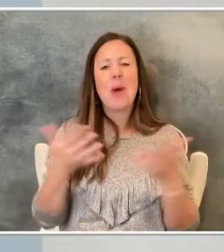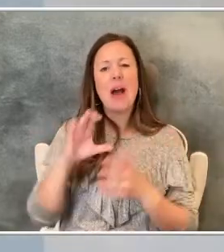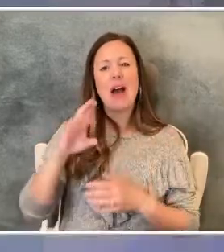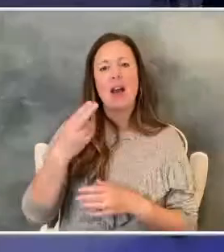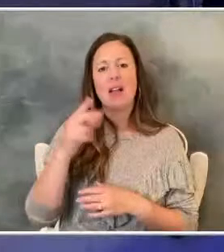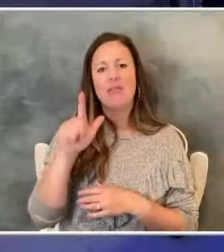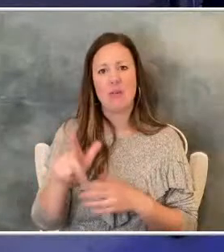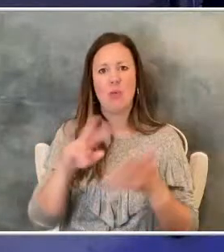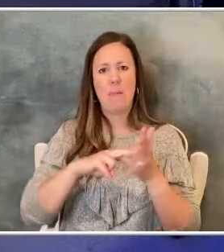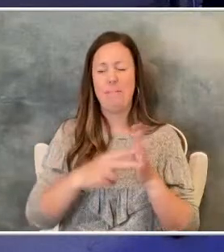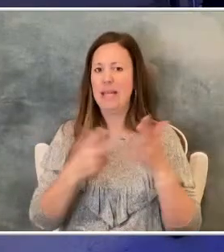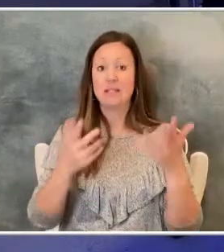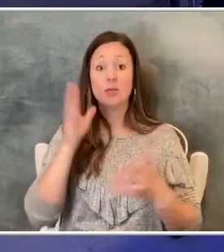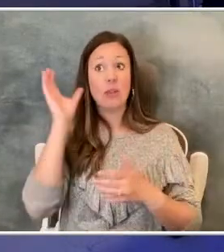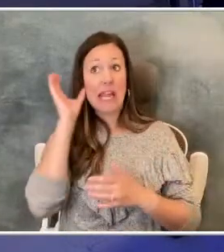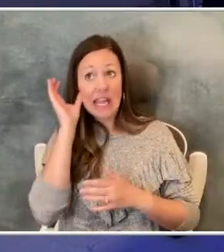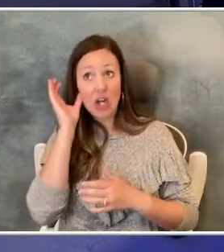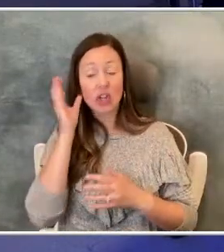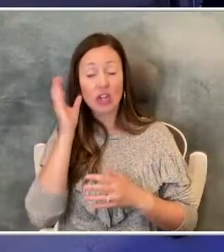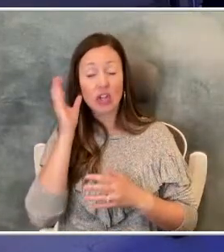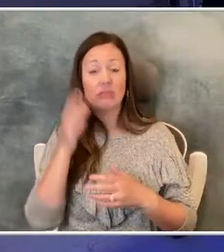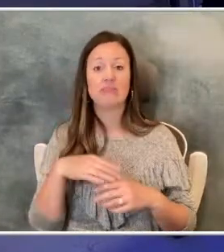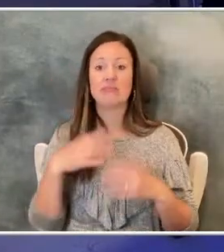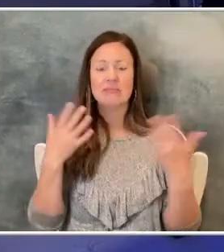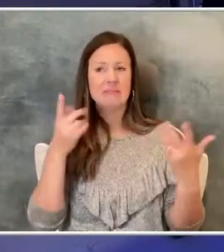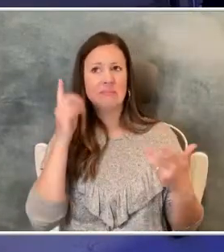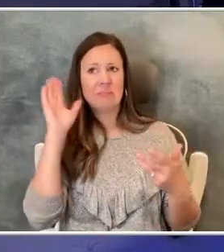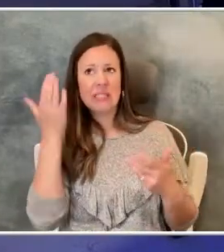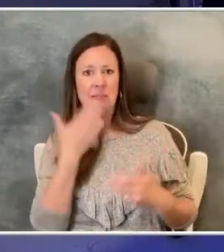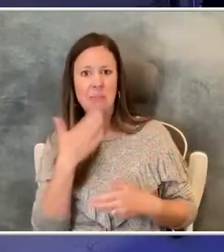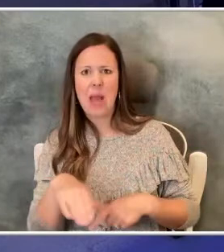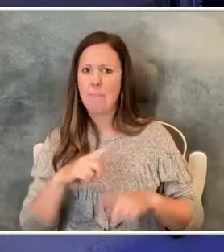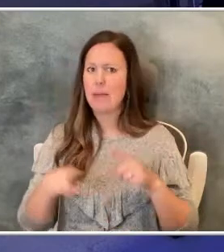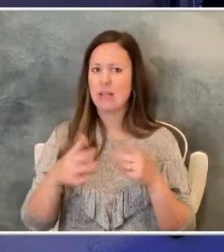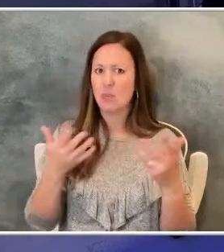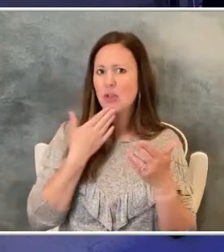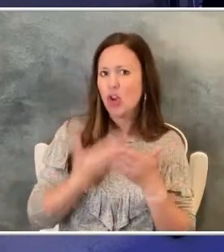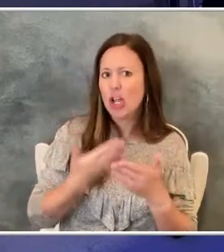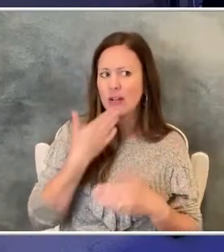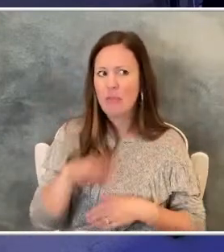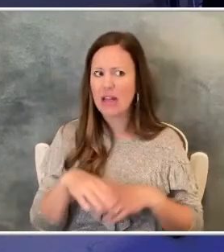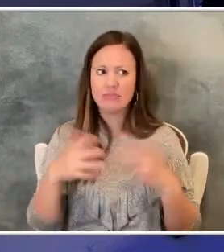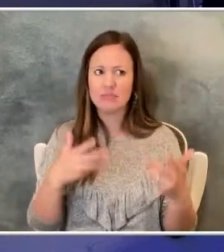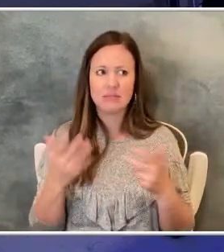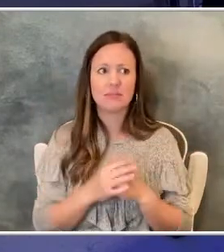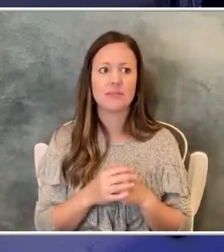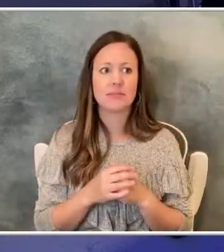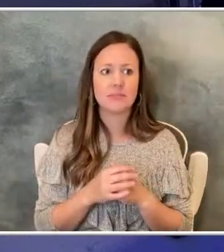it. It sounds bad. But what's good, what's bad, the ugly? Tell us. Cholesterol is a major